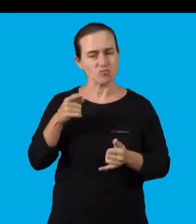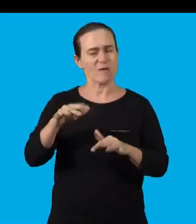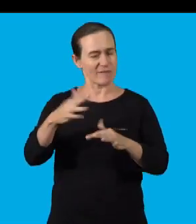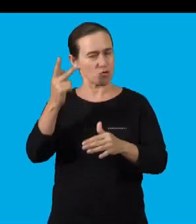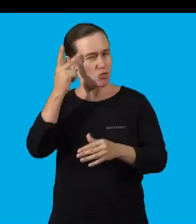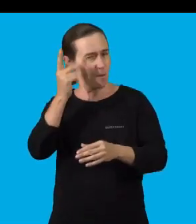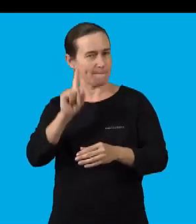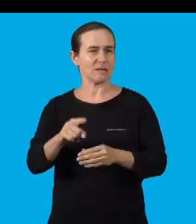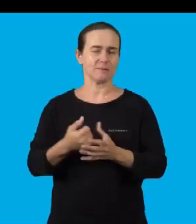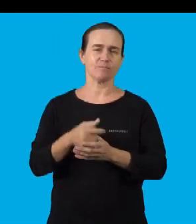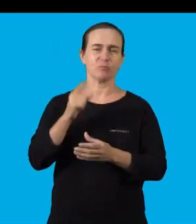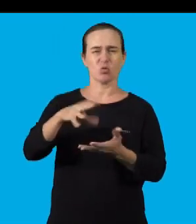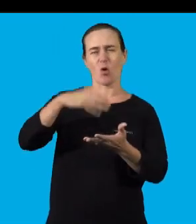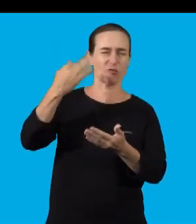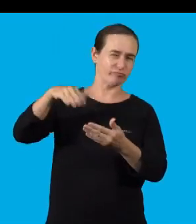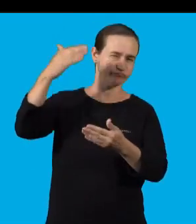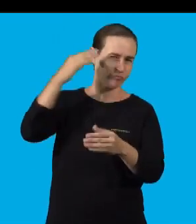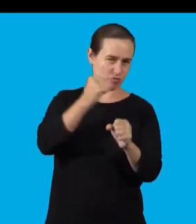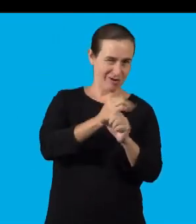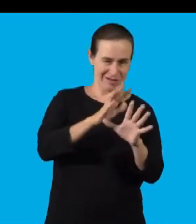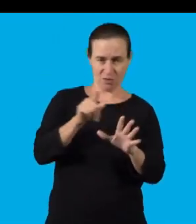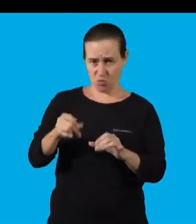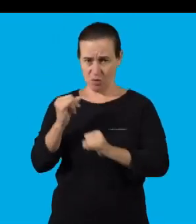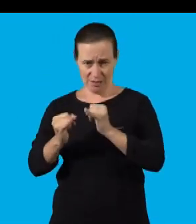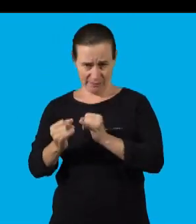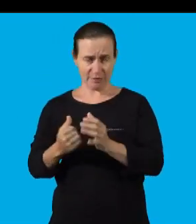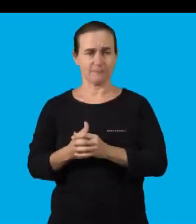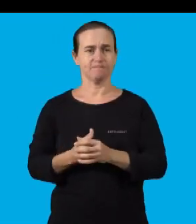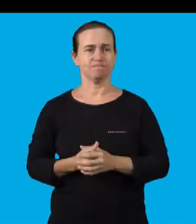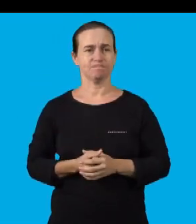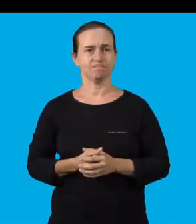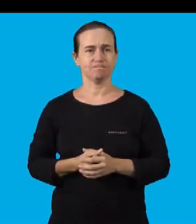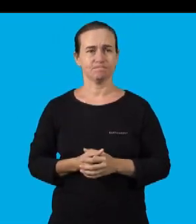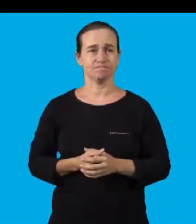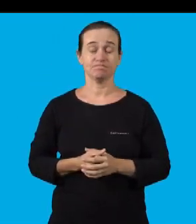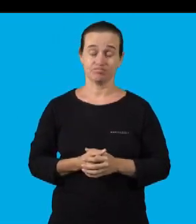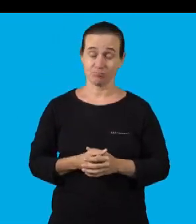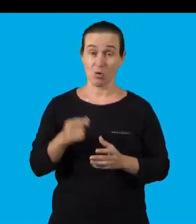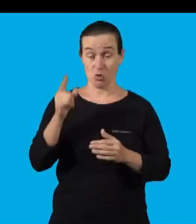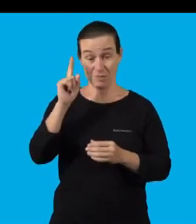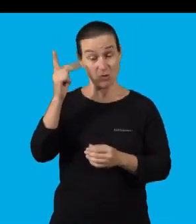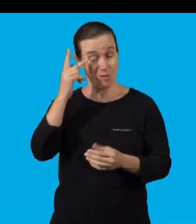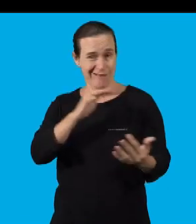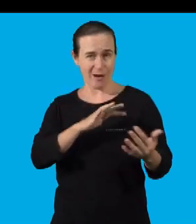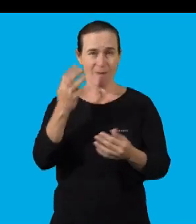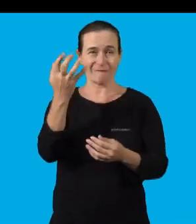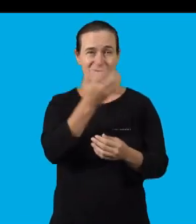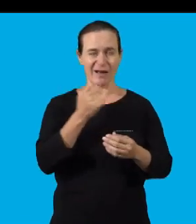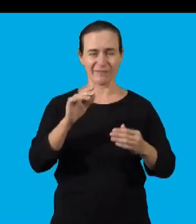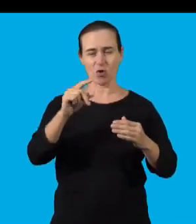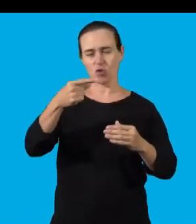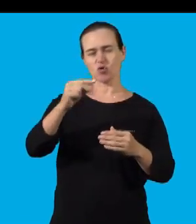able to do from the lower grades, which is grade 10 and grade 11. Well, you should know how